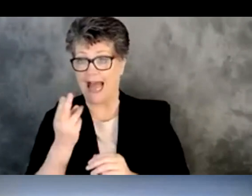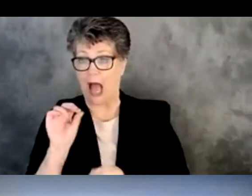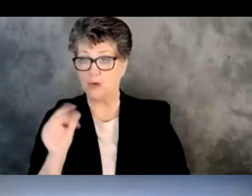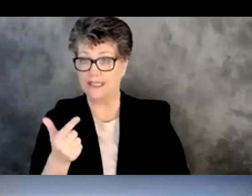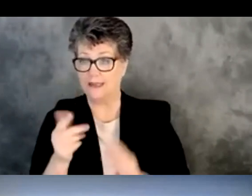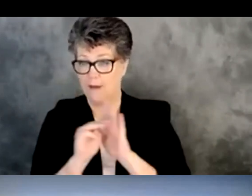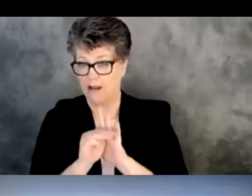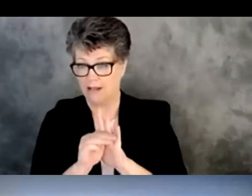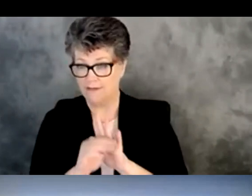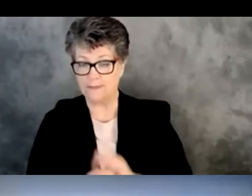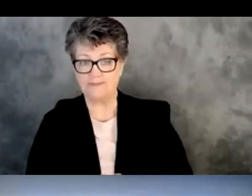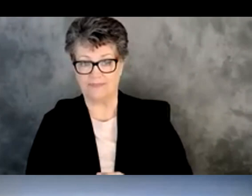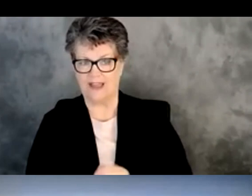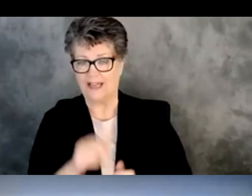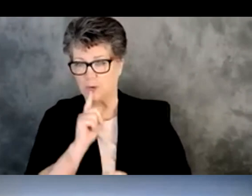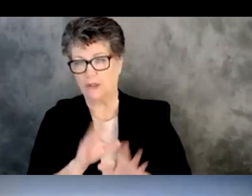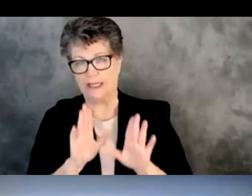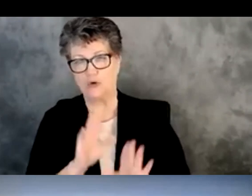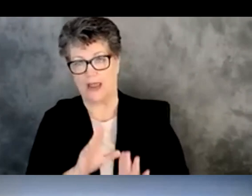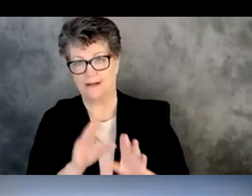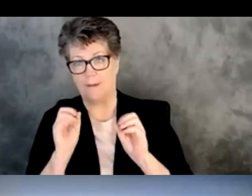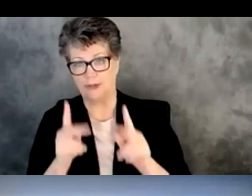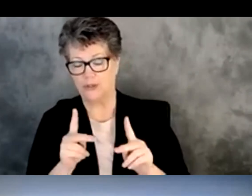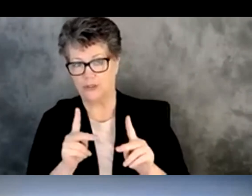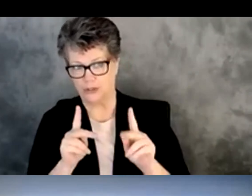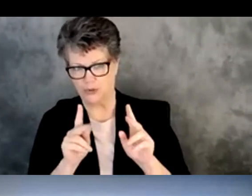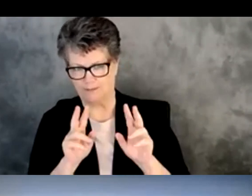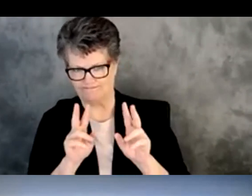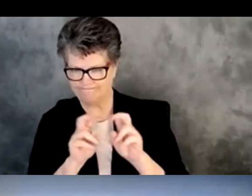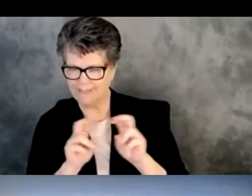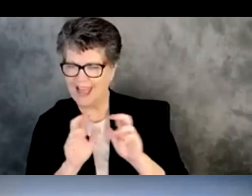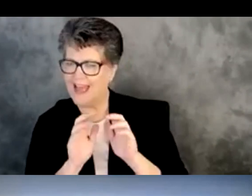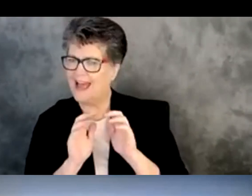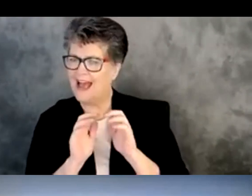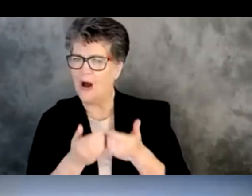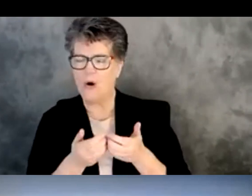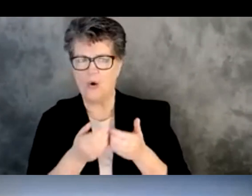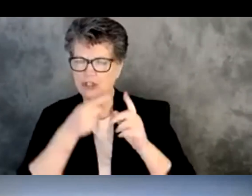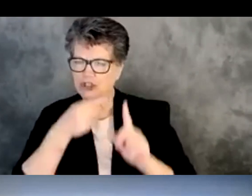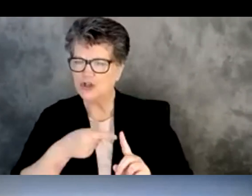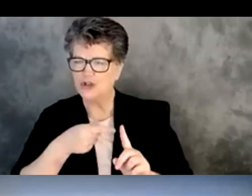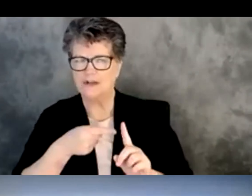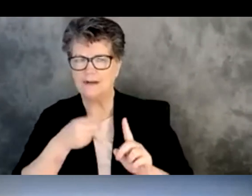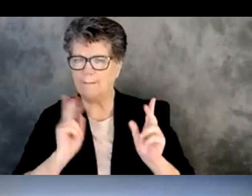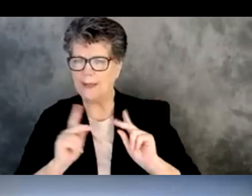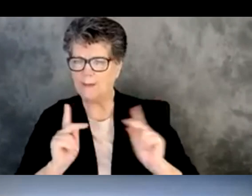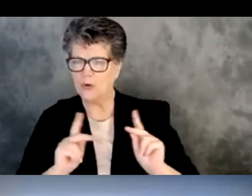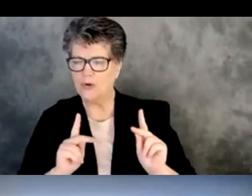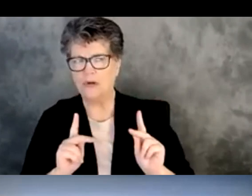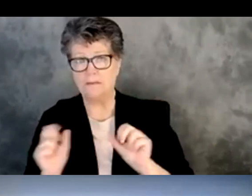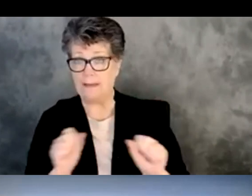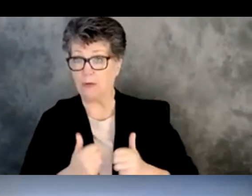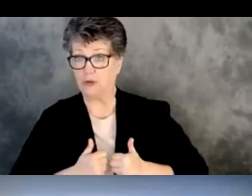is a really great opportunity to look at how certain individuals might be able to live